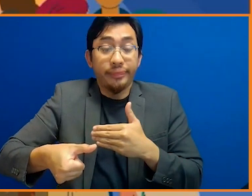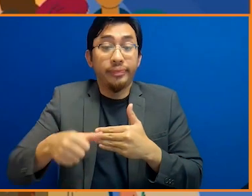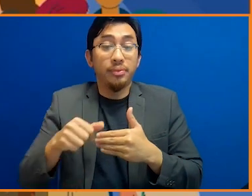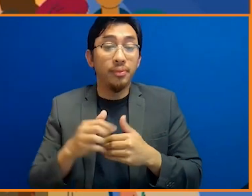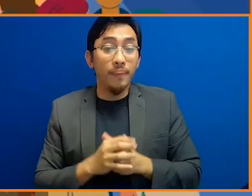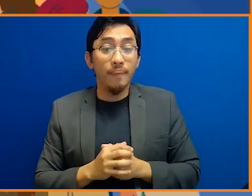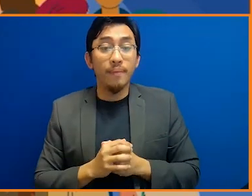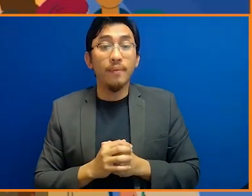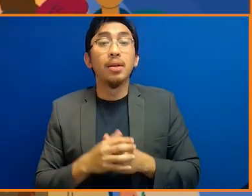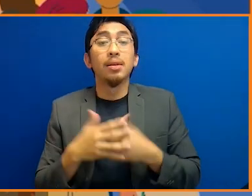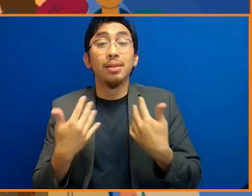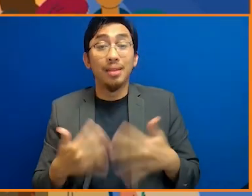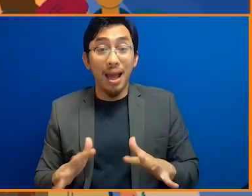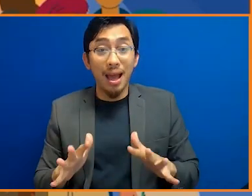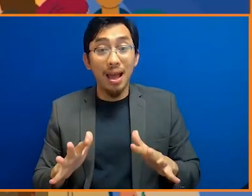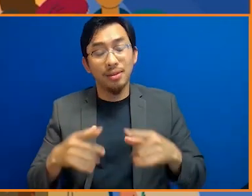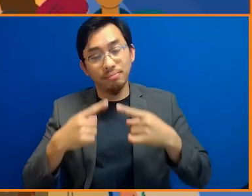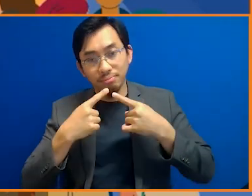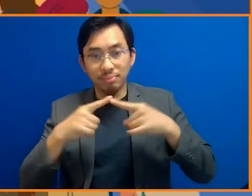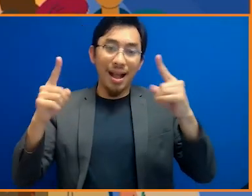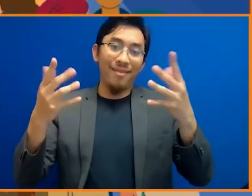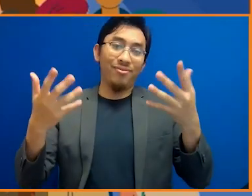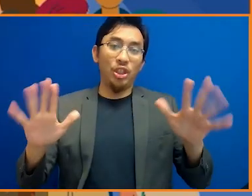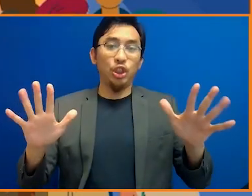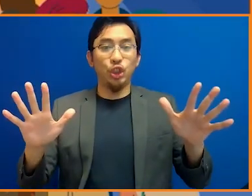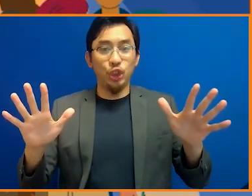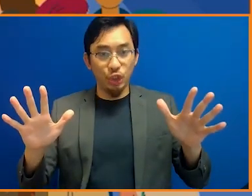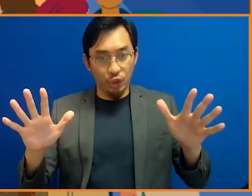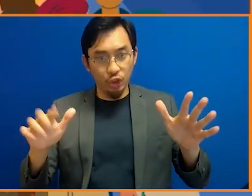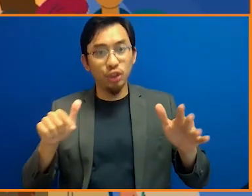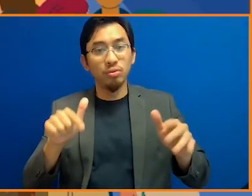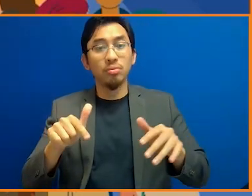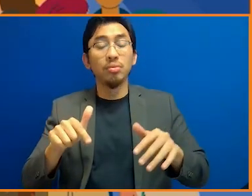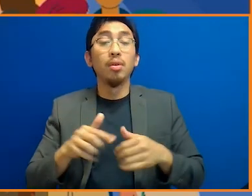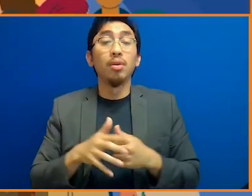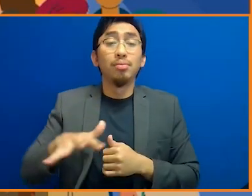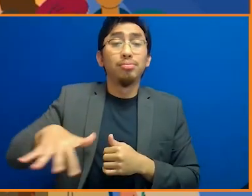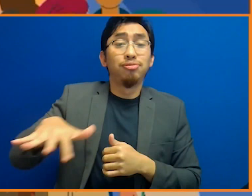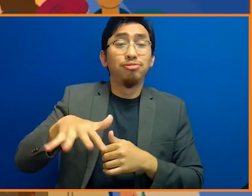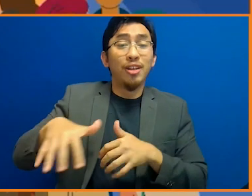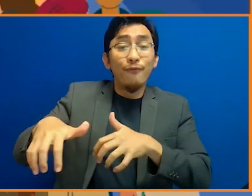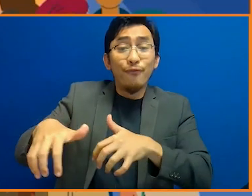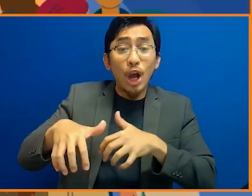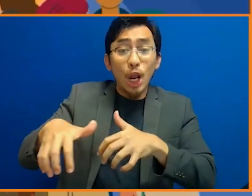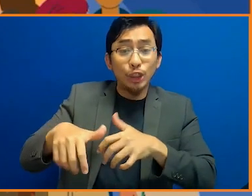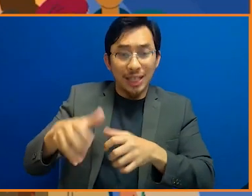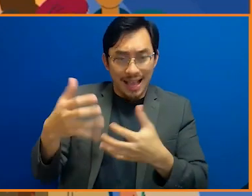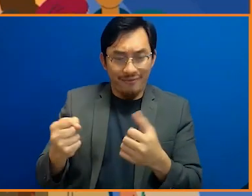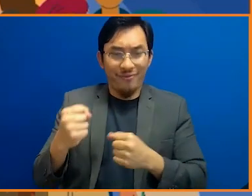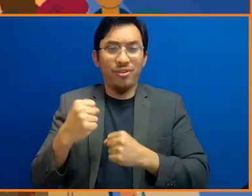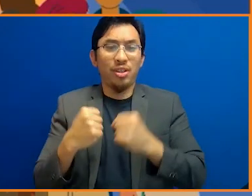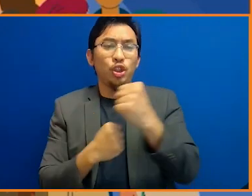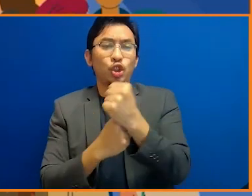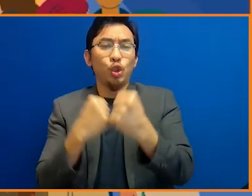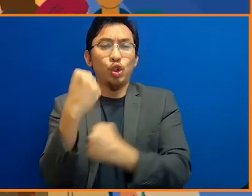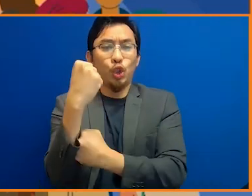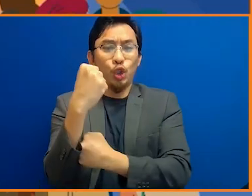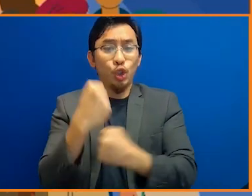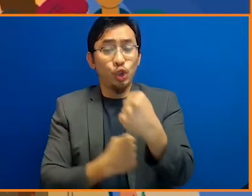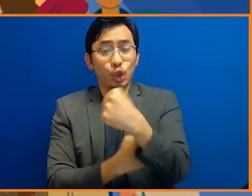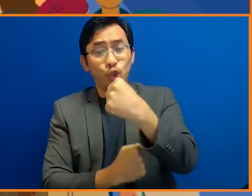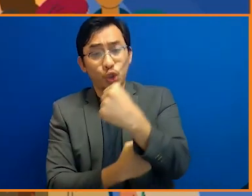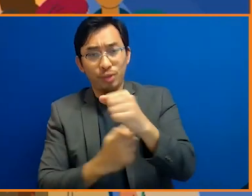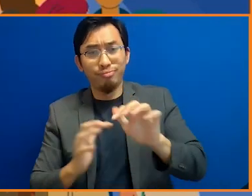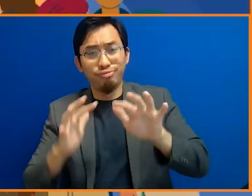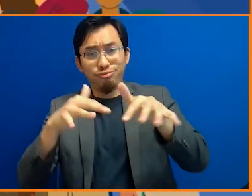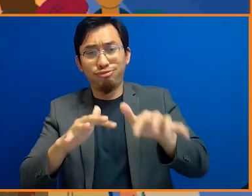after 1933, and then it was successful for those village who has structures, so